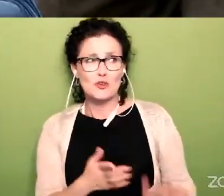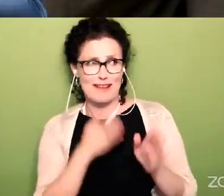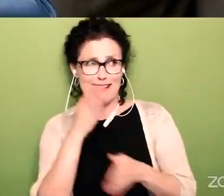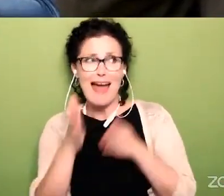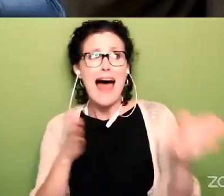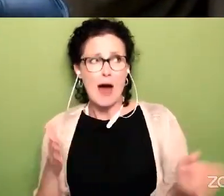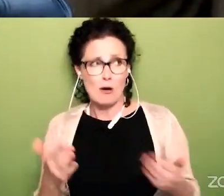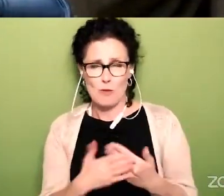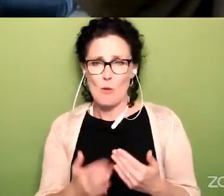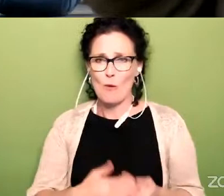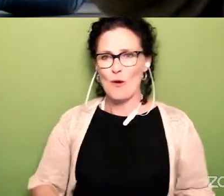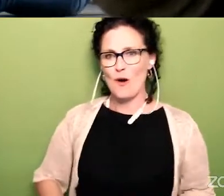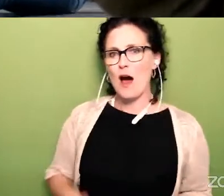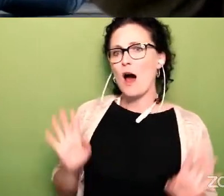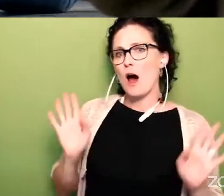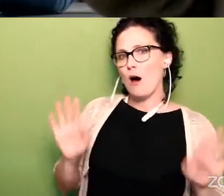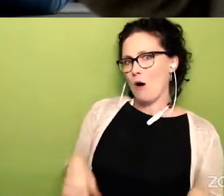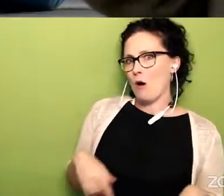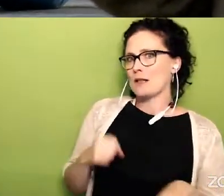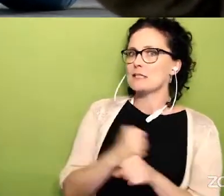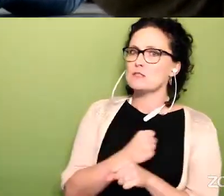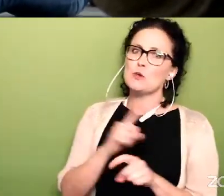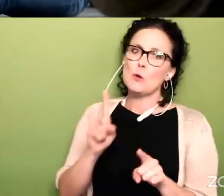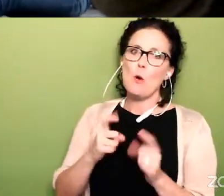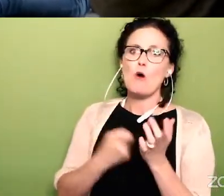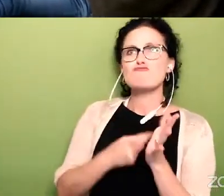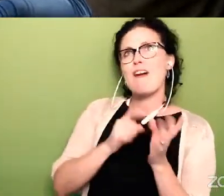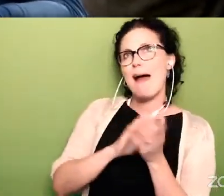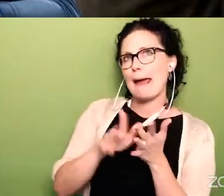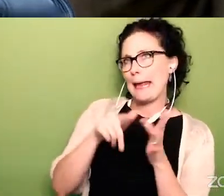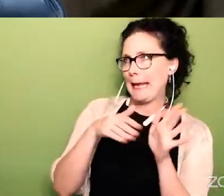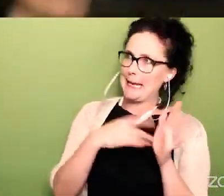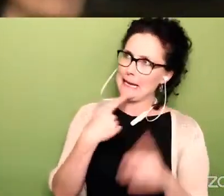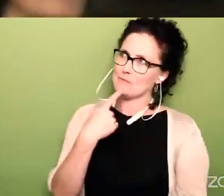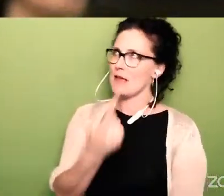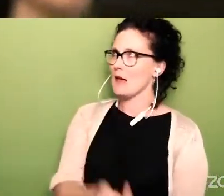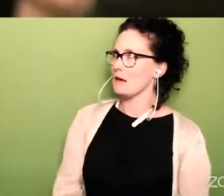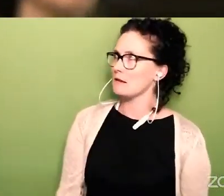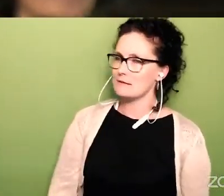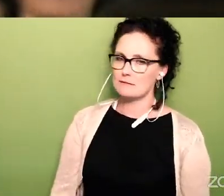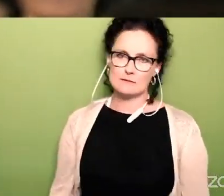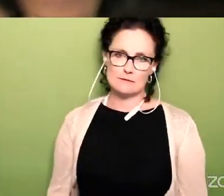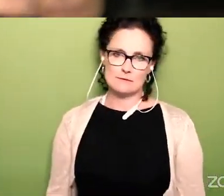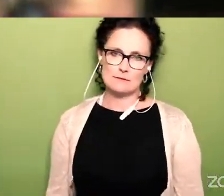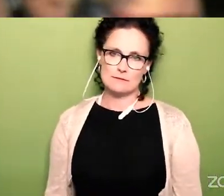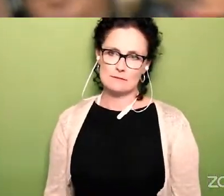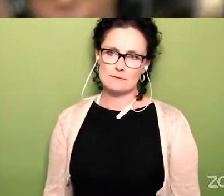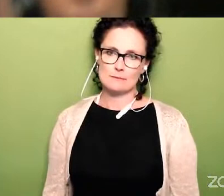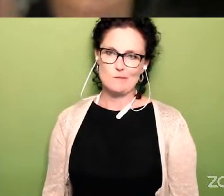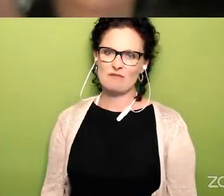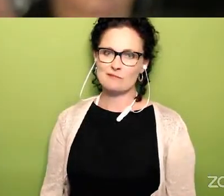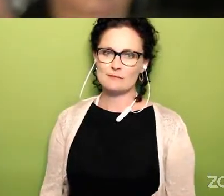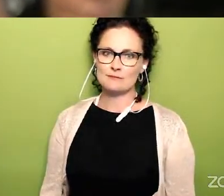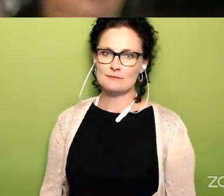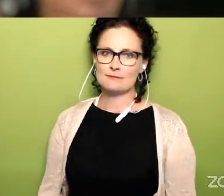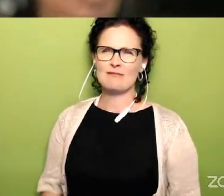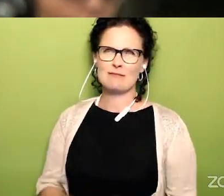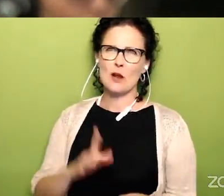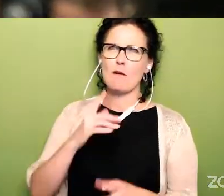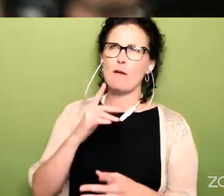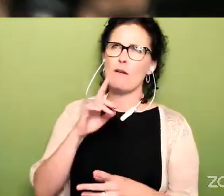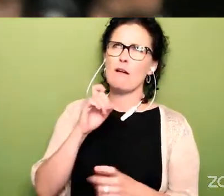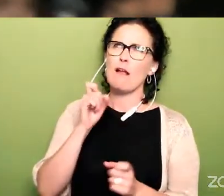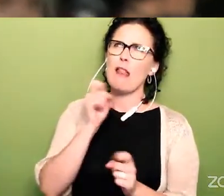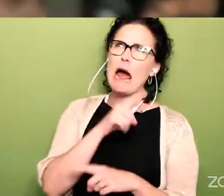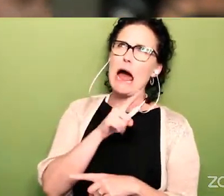Not gonna lie, I kind of see something. Where? It's a vague shape of a pig. Bro, pigs